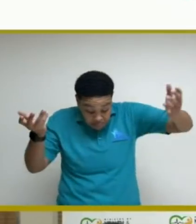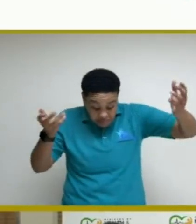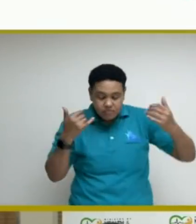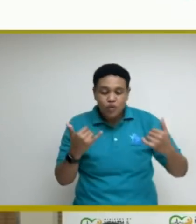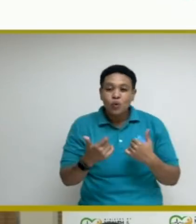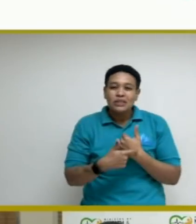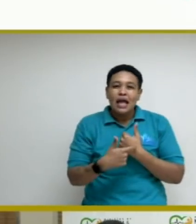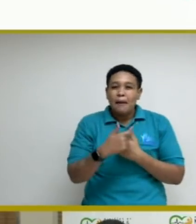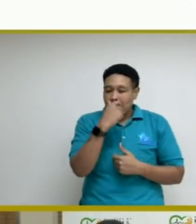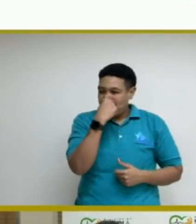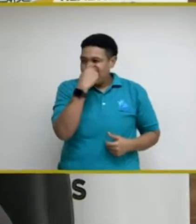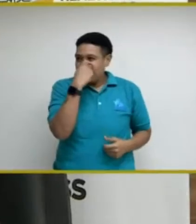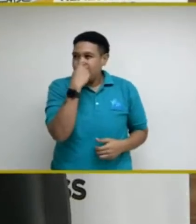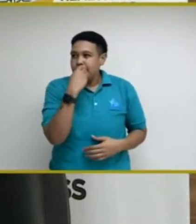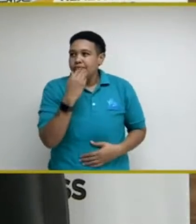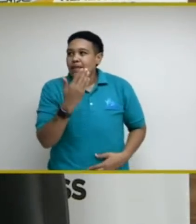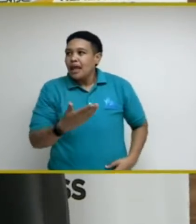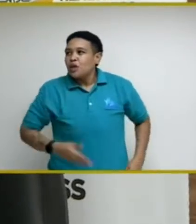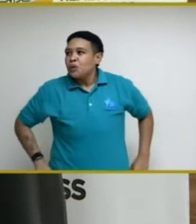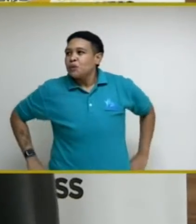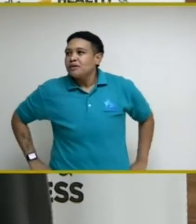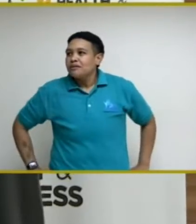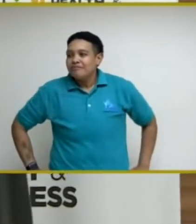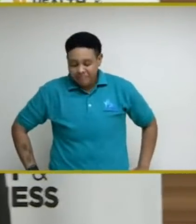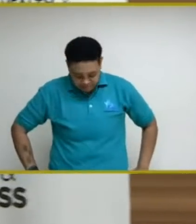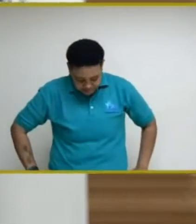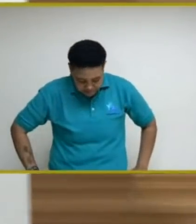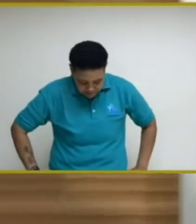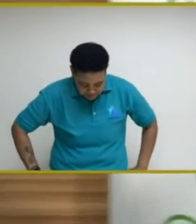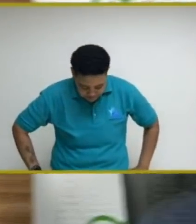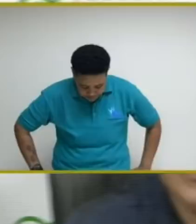this time. Thank you, Minister.